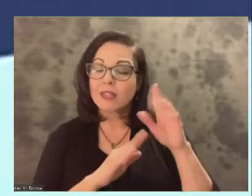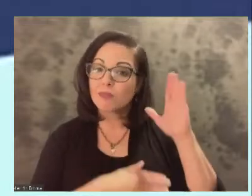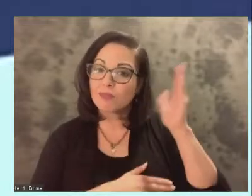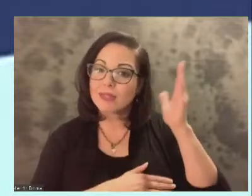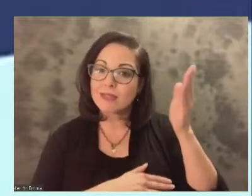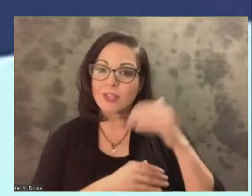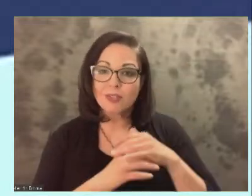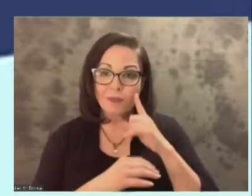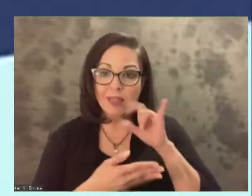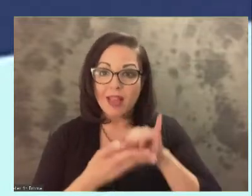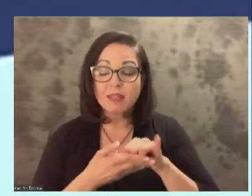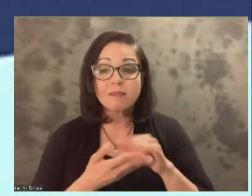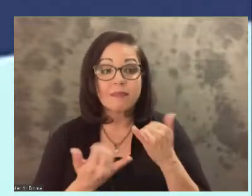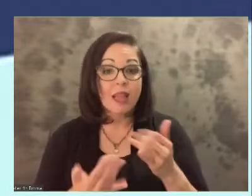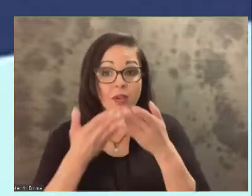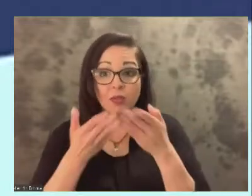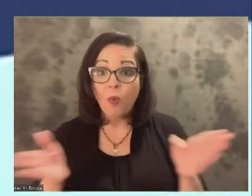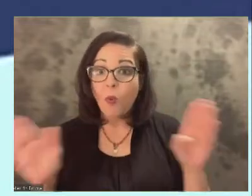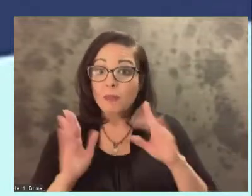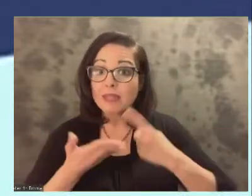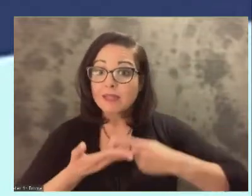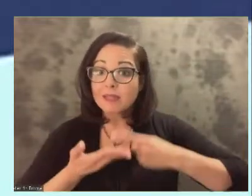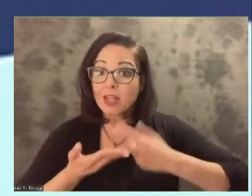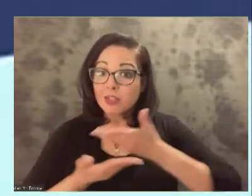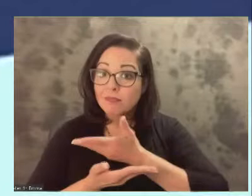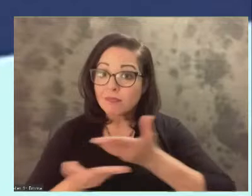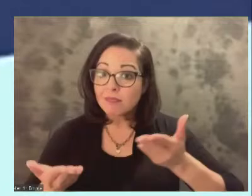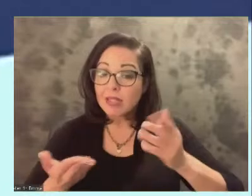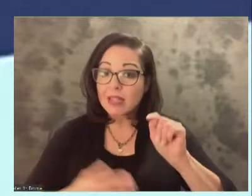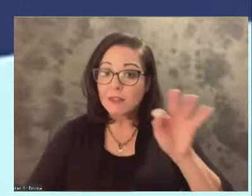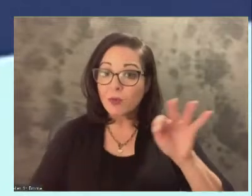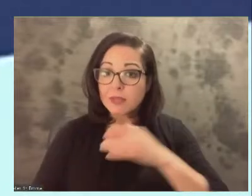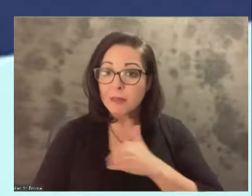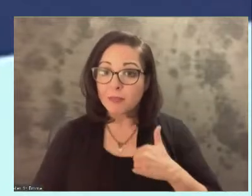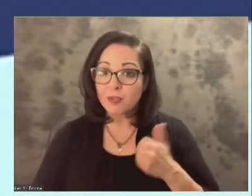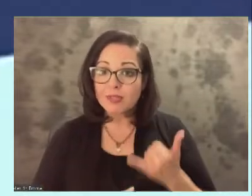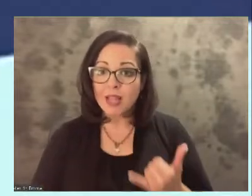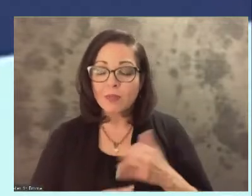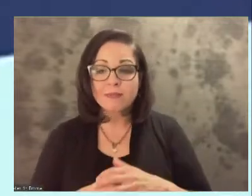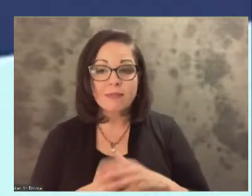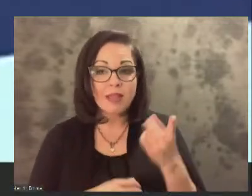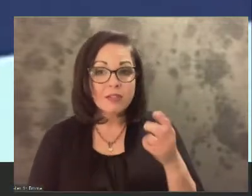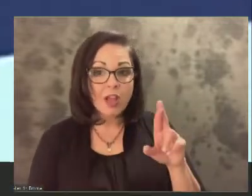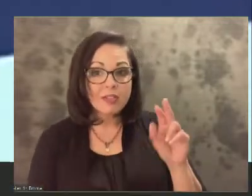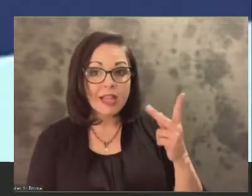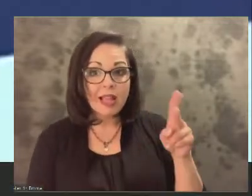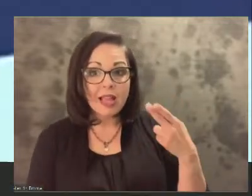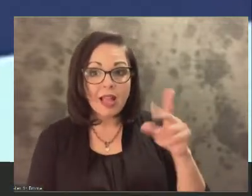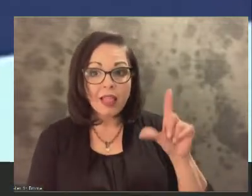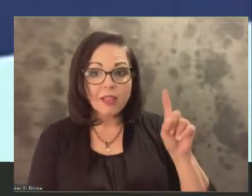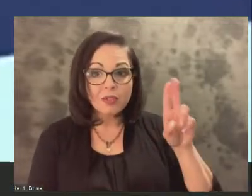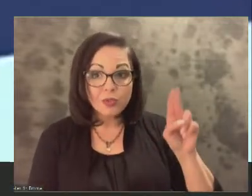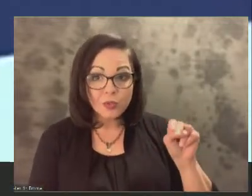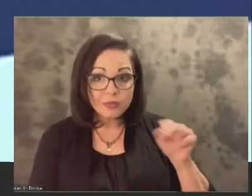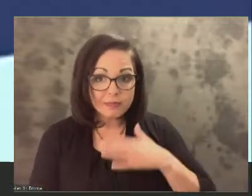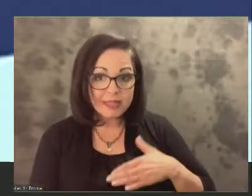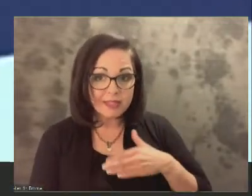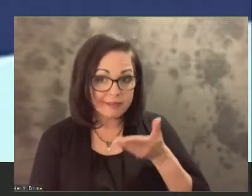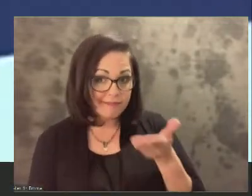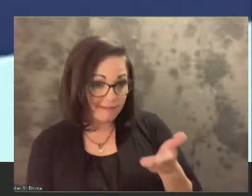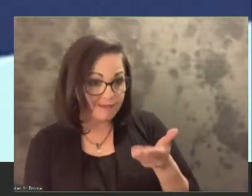presentation. The slate is open for discussion to any task force member. Dr. Khaldun, please.